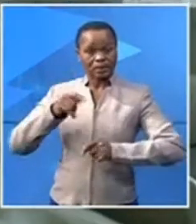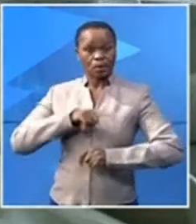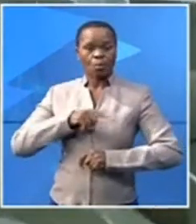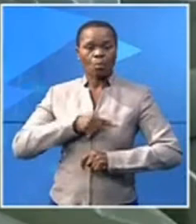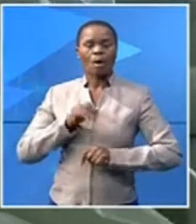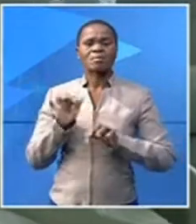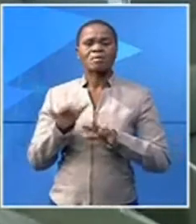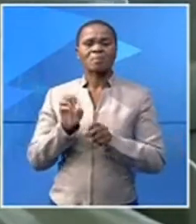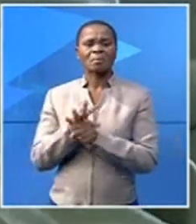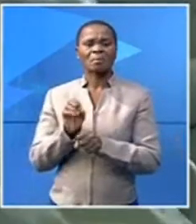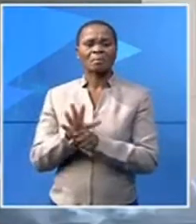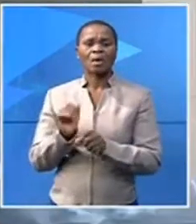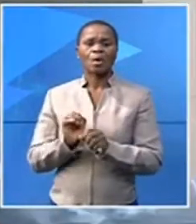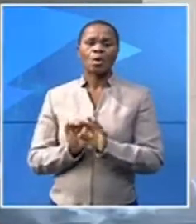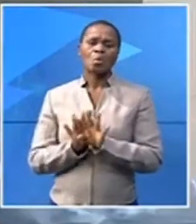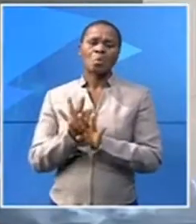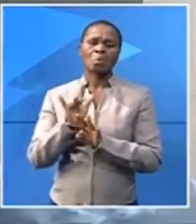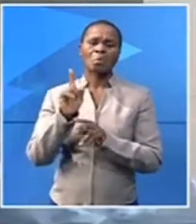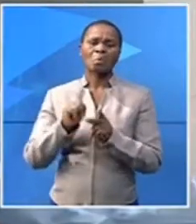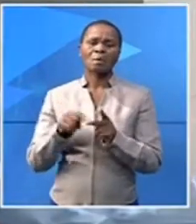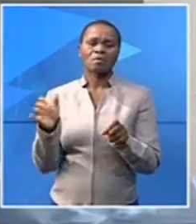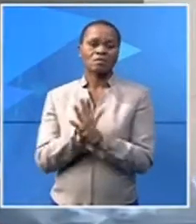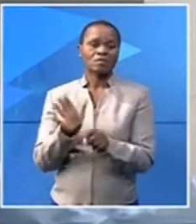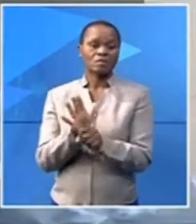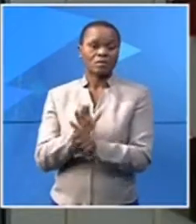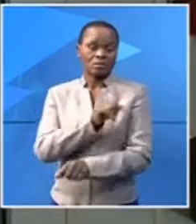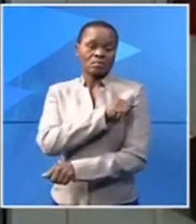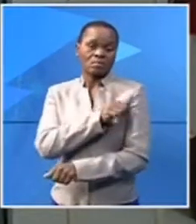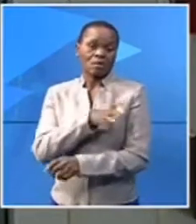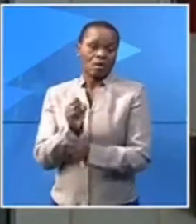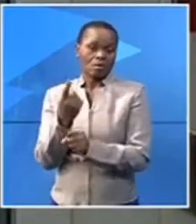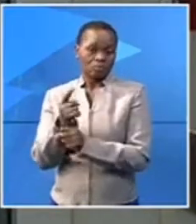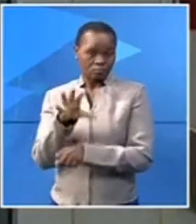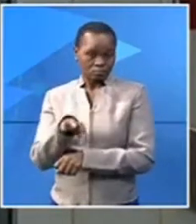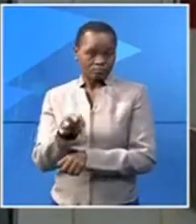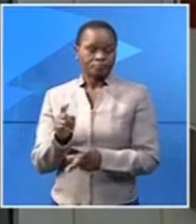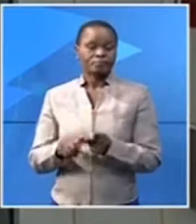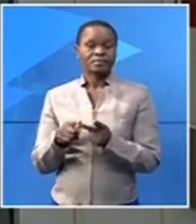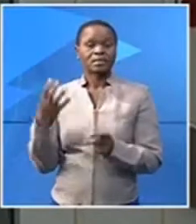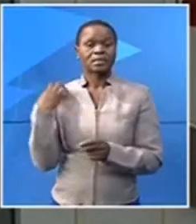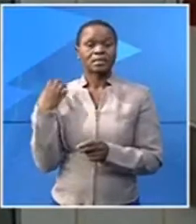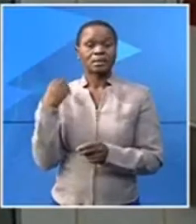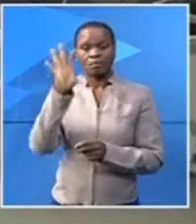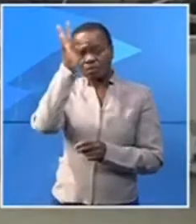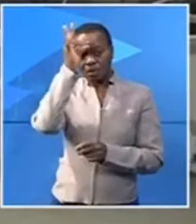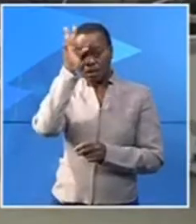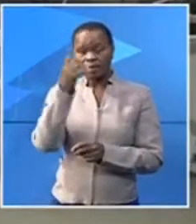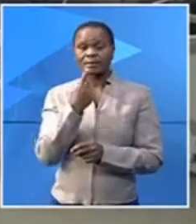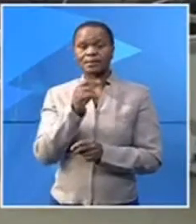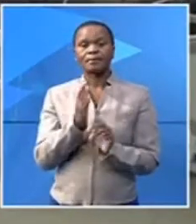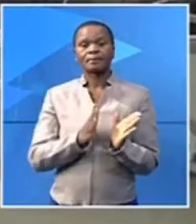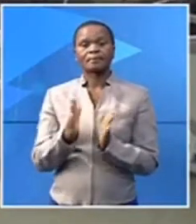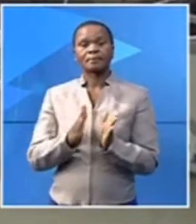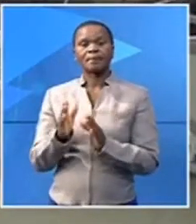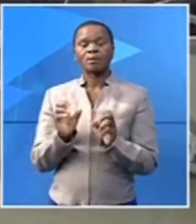isibalo sabantu abathelelekako sigijime khulu kugcwale nembhedlela khulukhulu esifundeni se-Gauteng. Ngqongqotshe wamapholisa uthi uzimisele